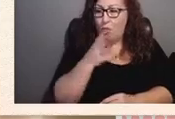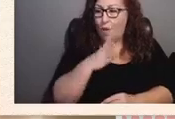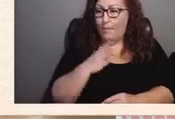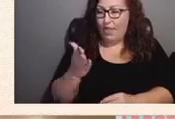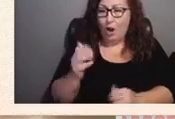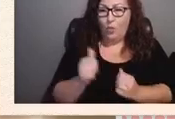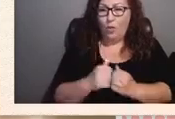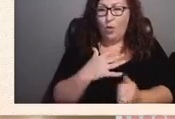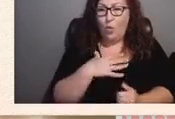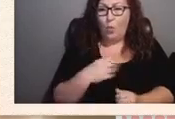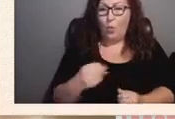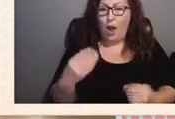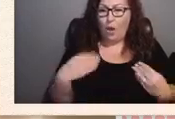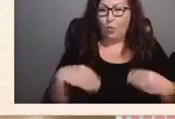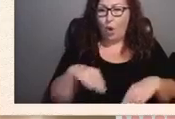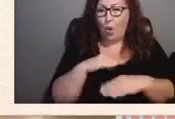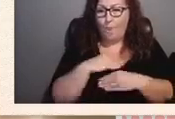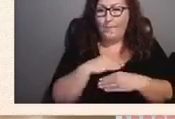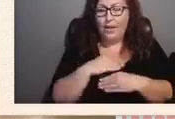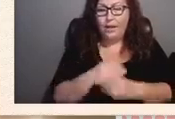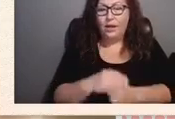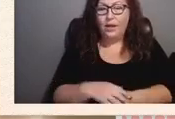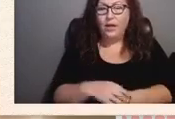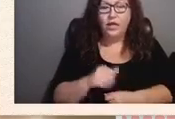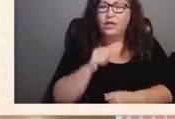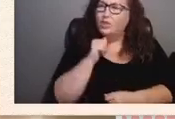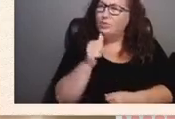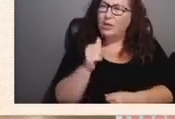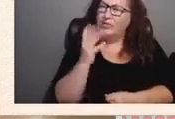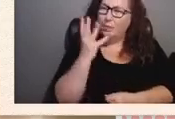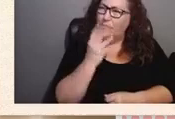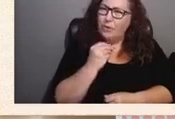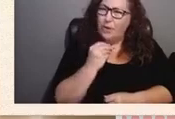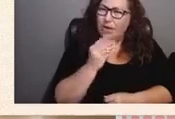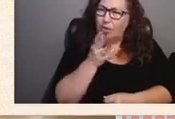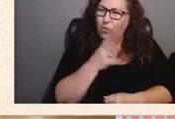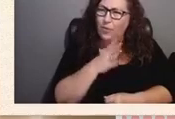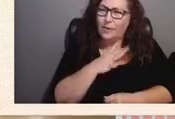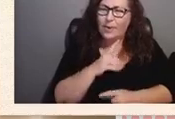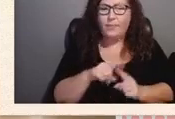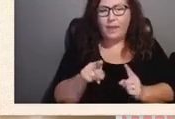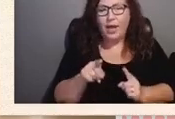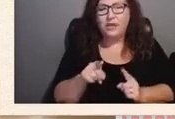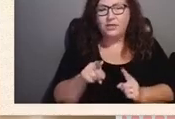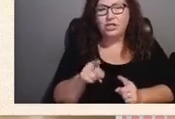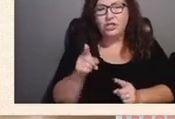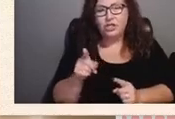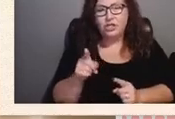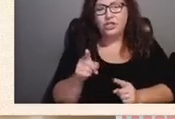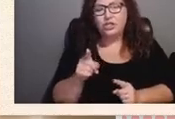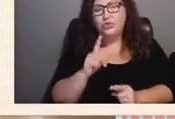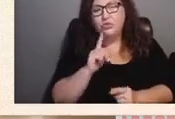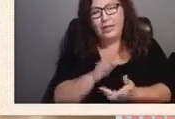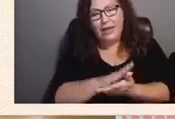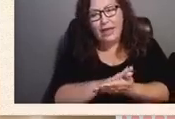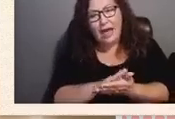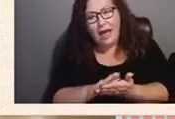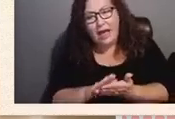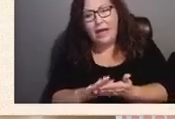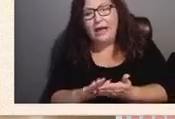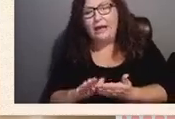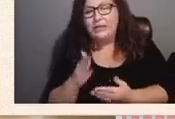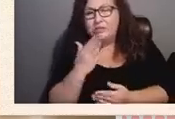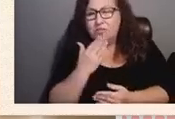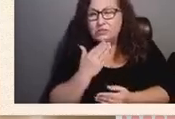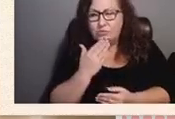like, even though she wasn't very pretty looking, she was very kind and sweet to the